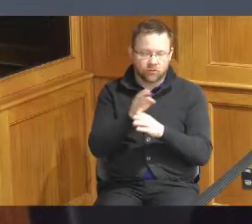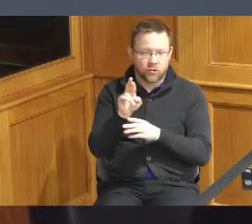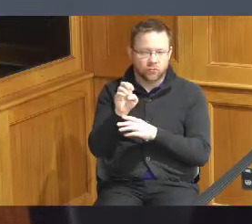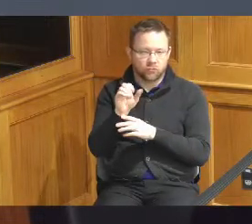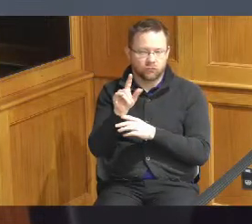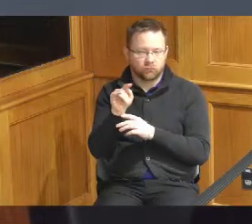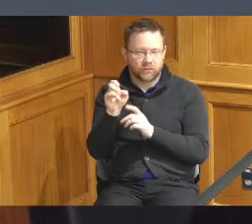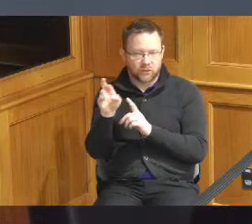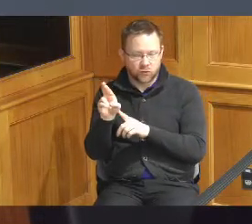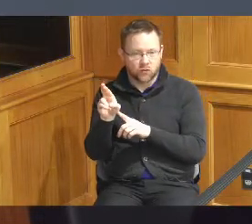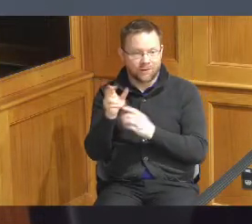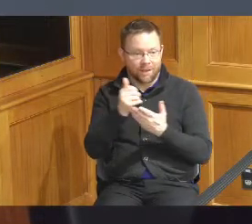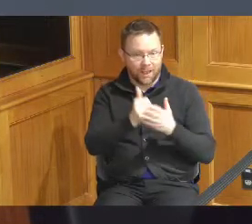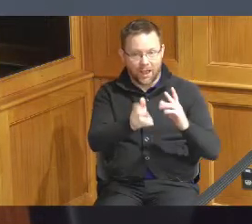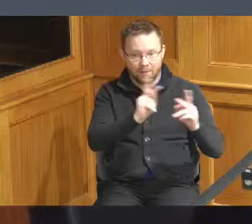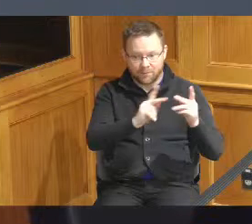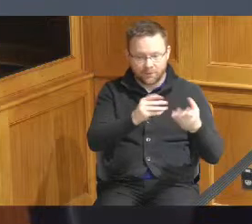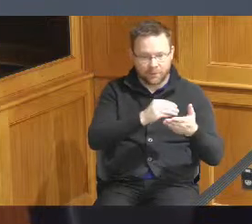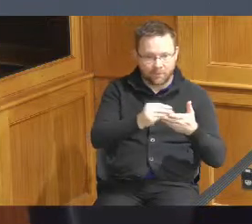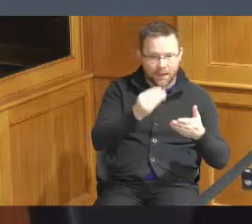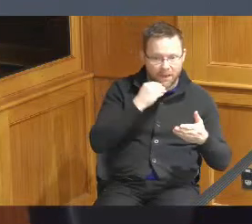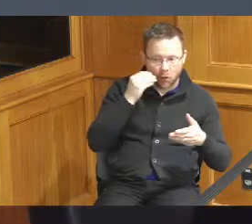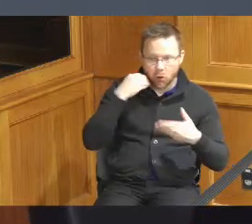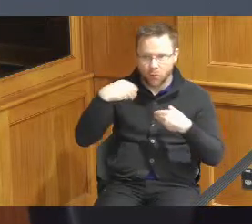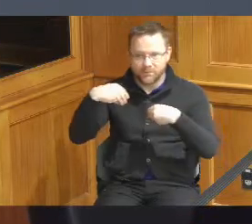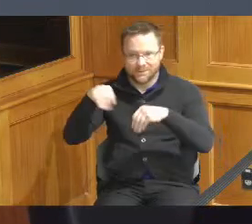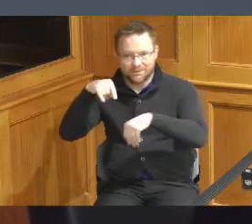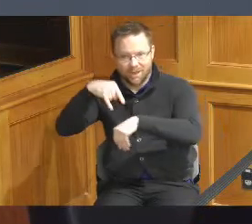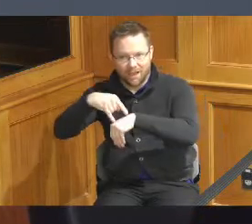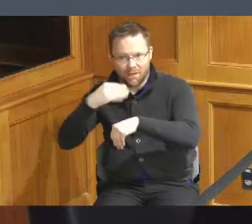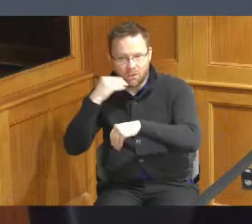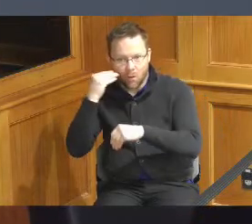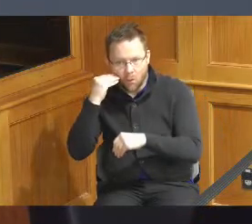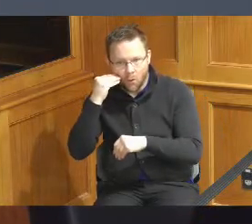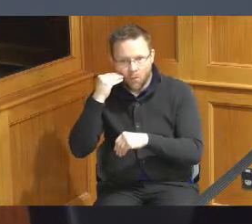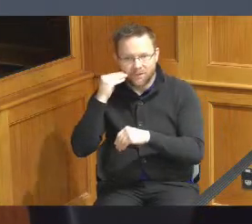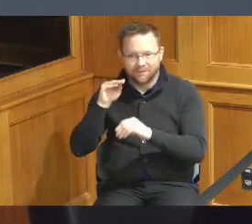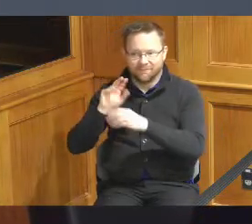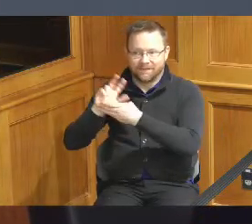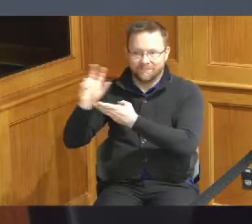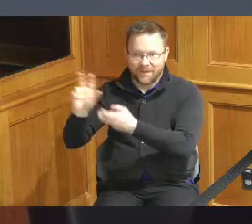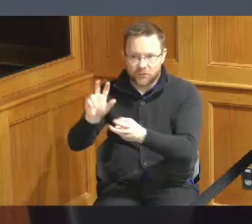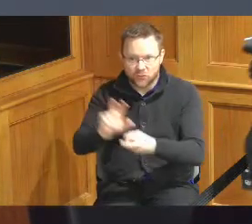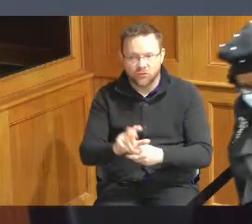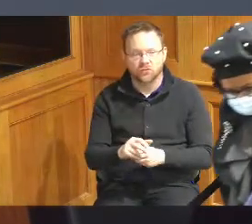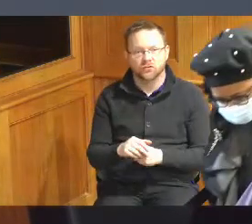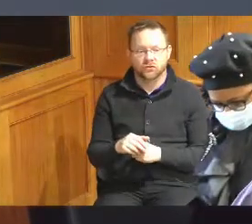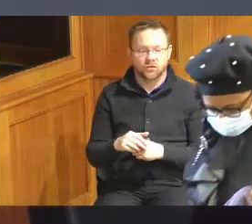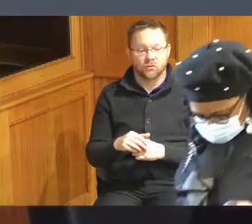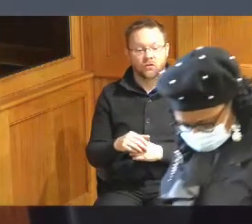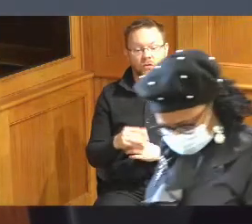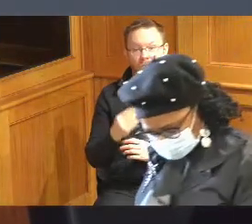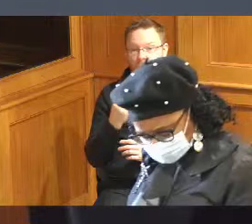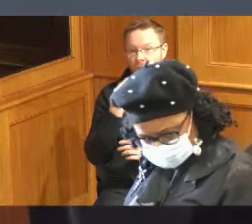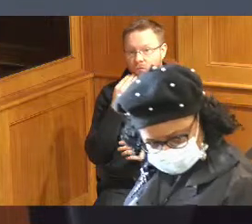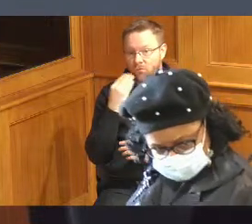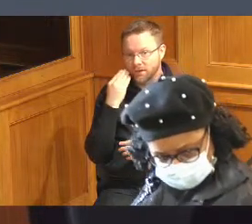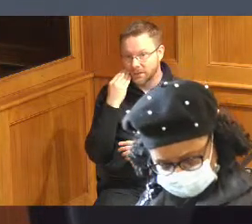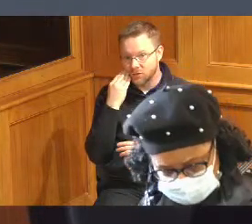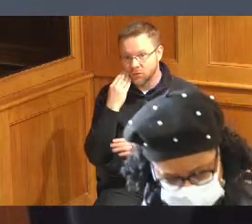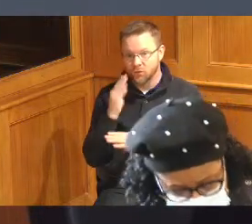realtor, assisting buyers, sellers, and investors, specializing in residential, commercial,